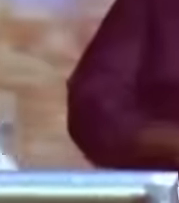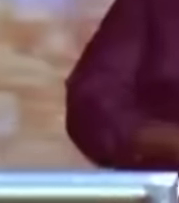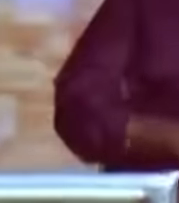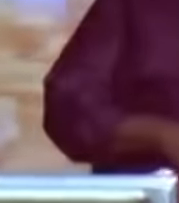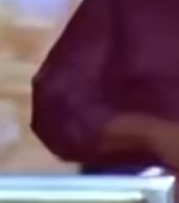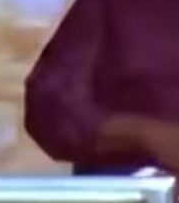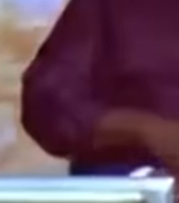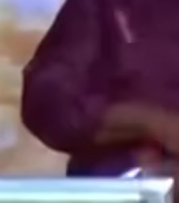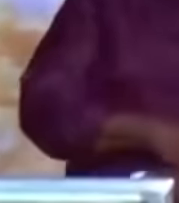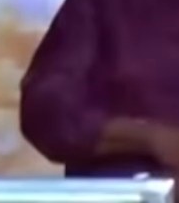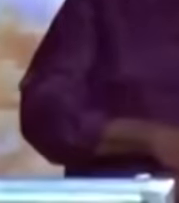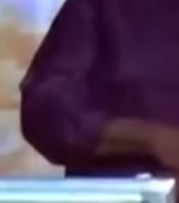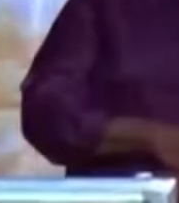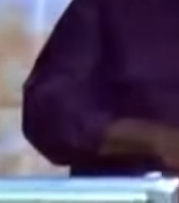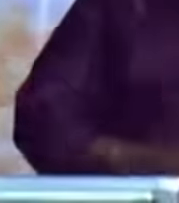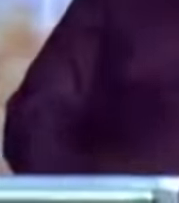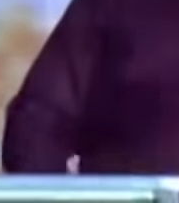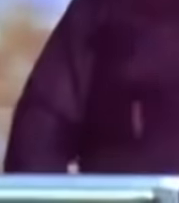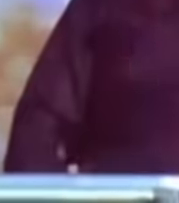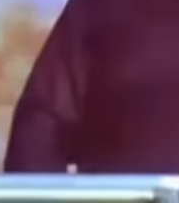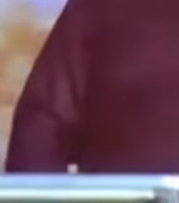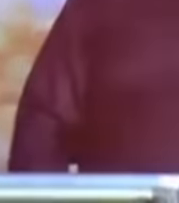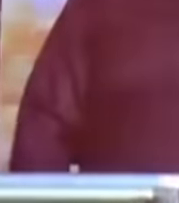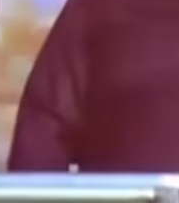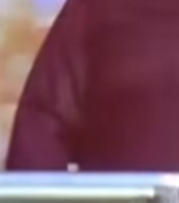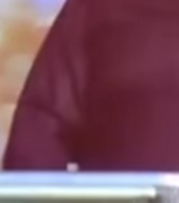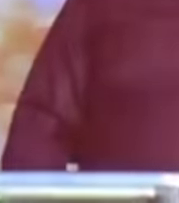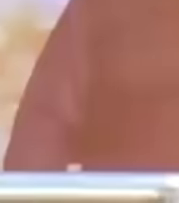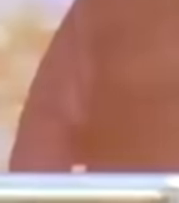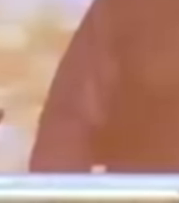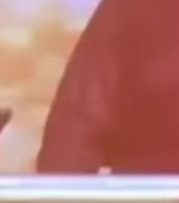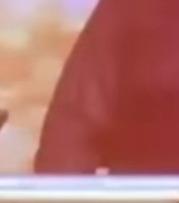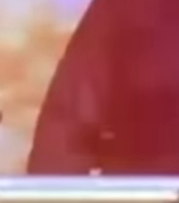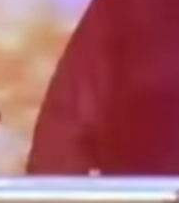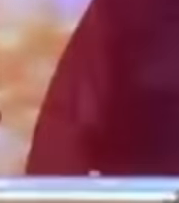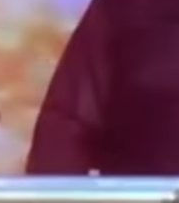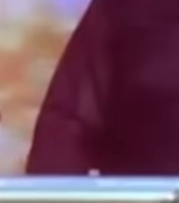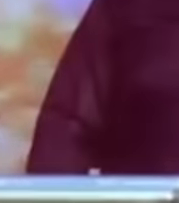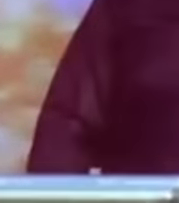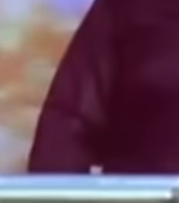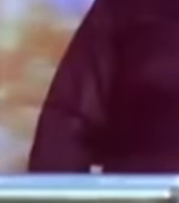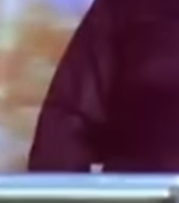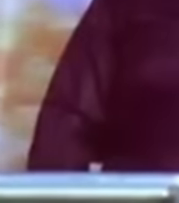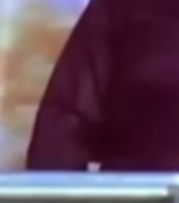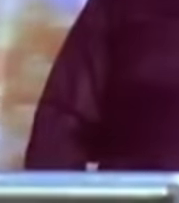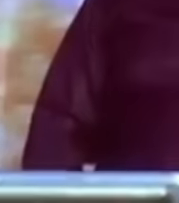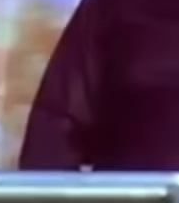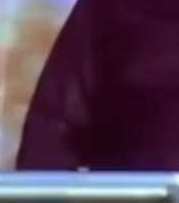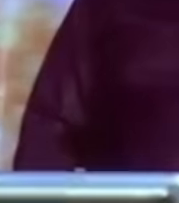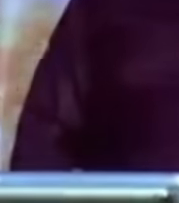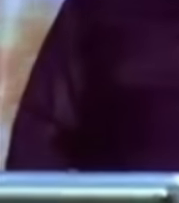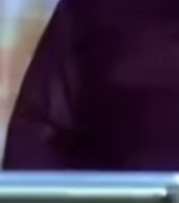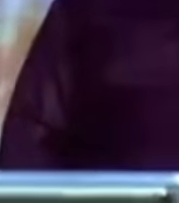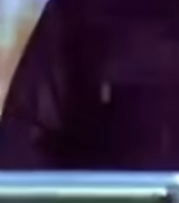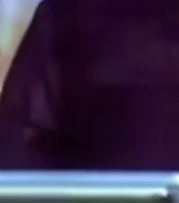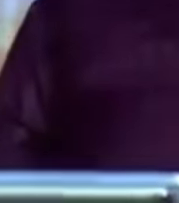behind your matter that don't want you to matter. My God